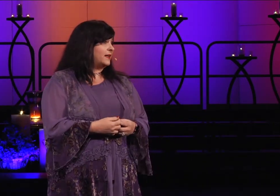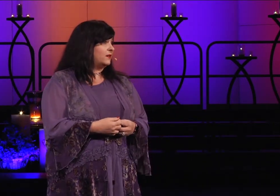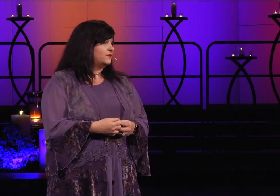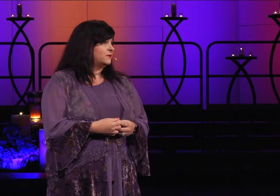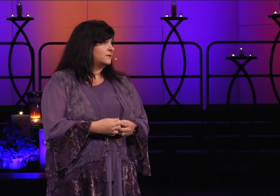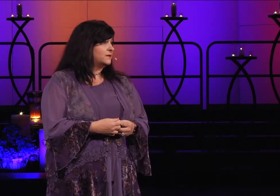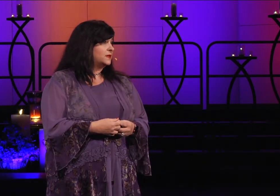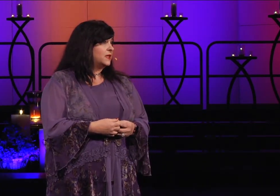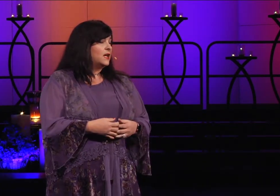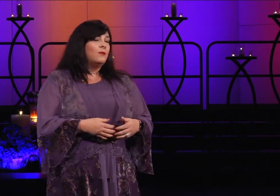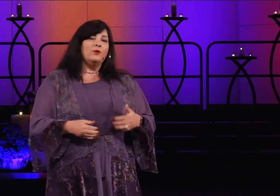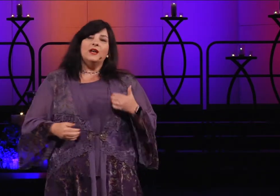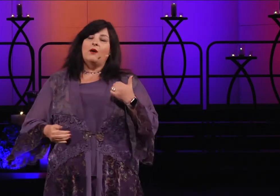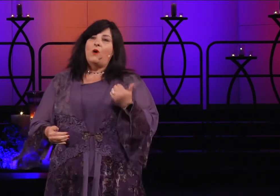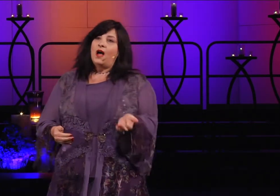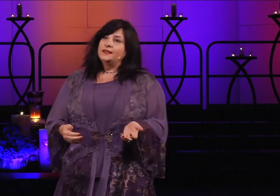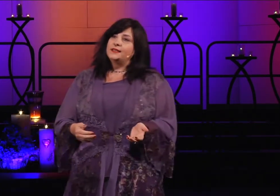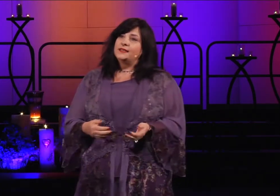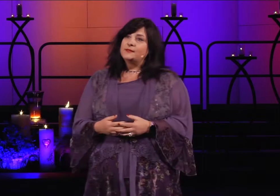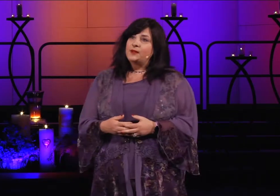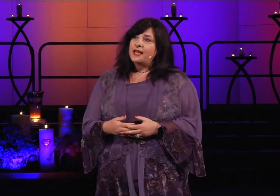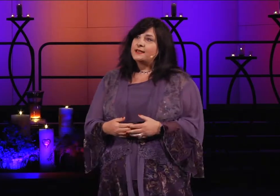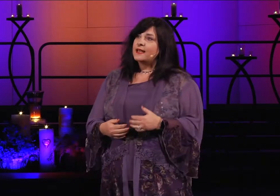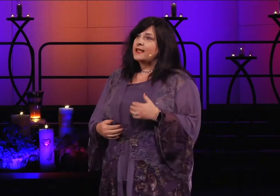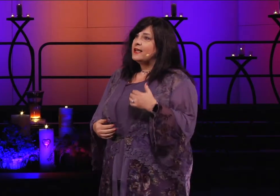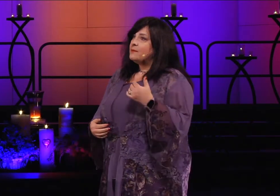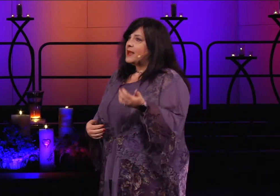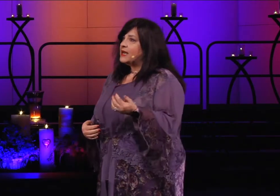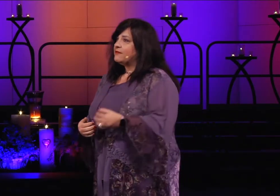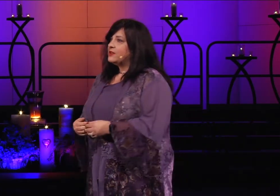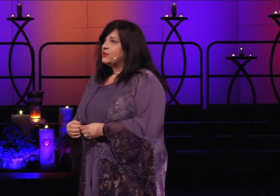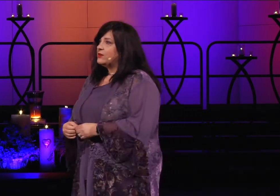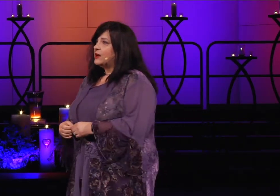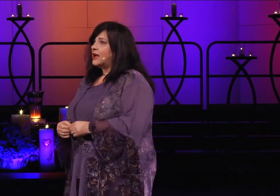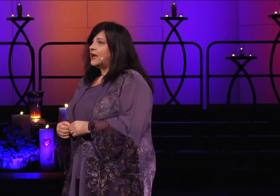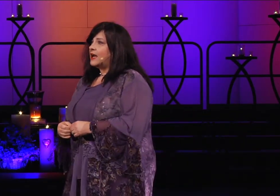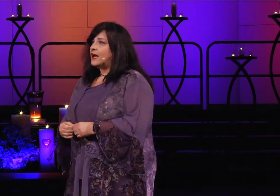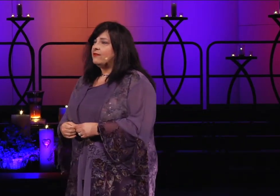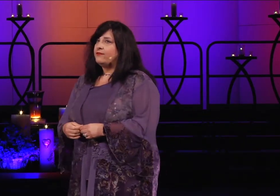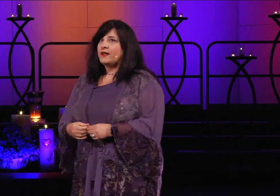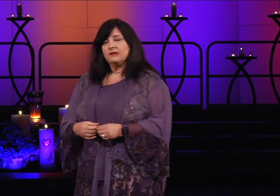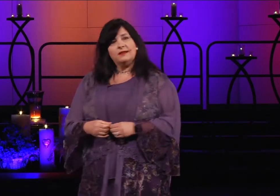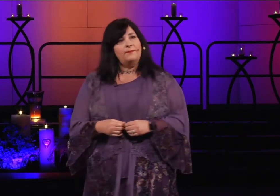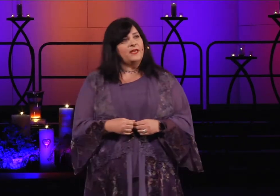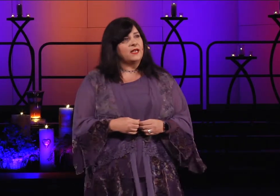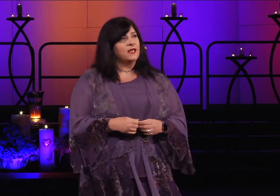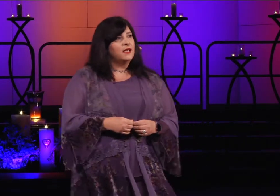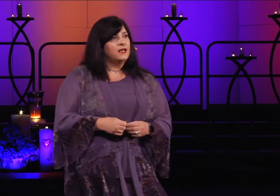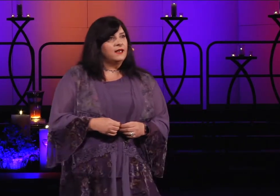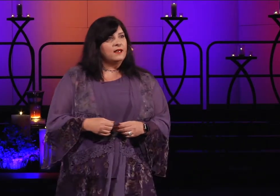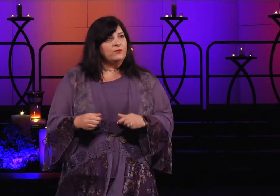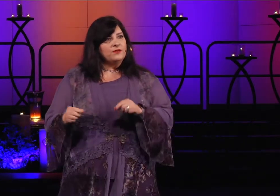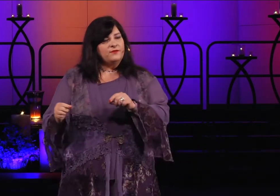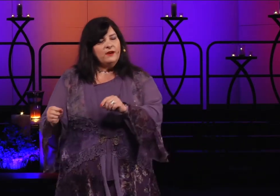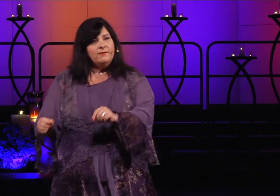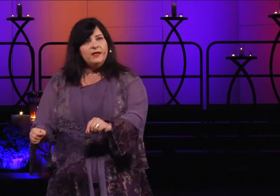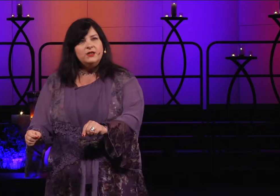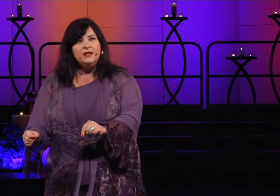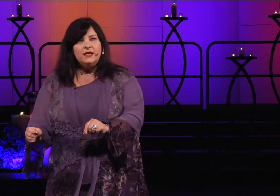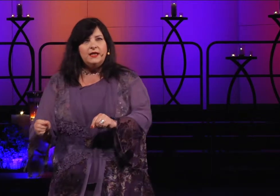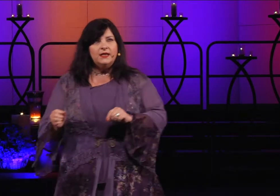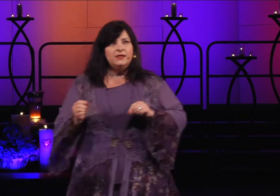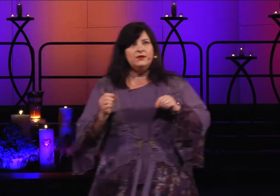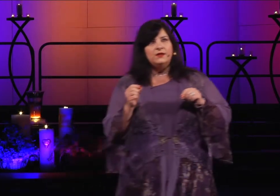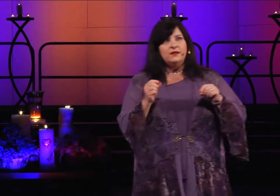about myself. But when I walked into this place, like many of you, I felt something that was very